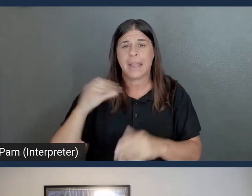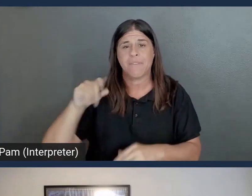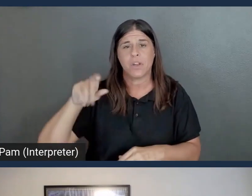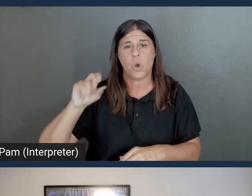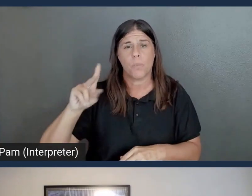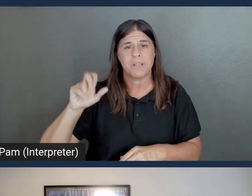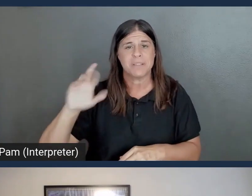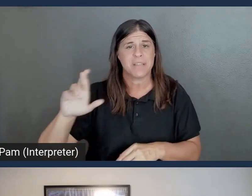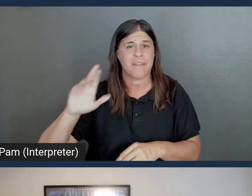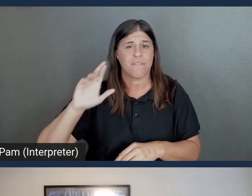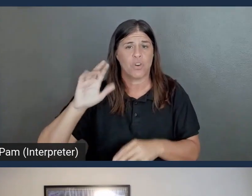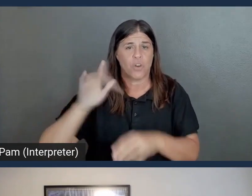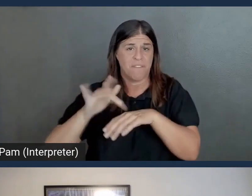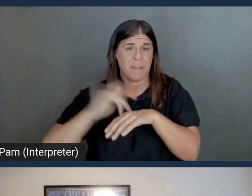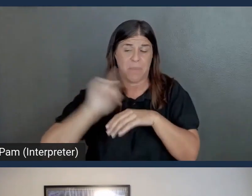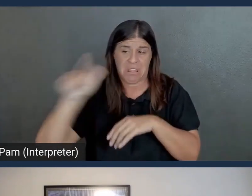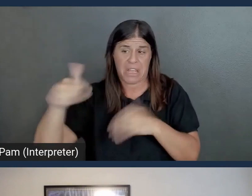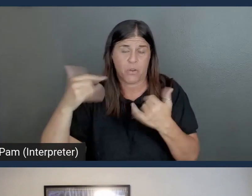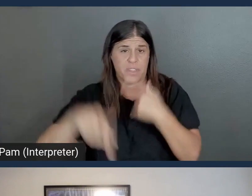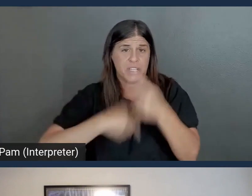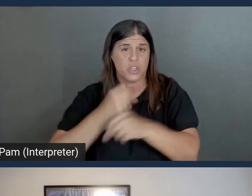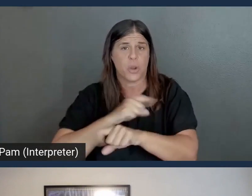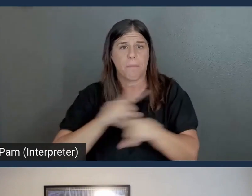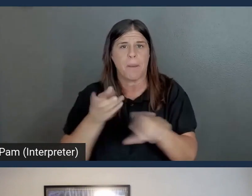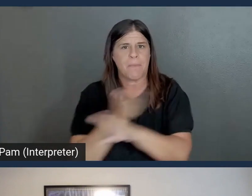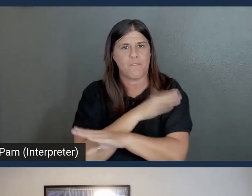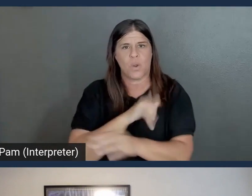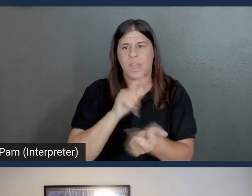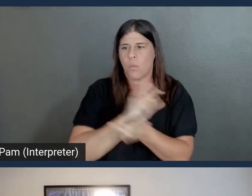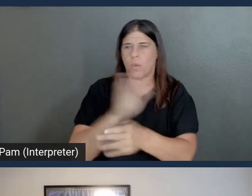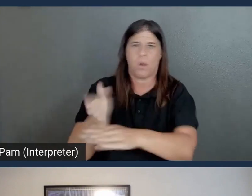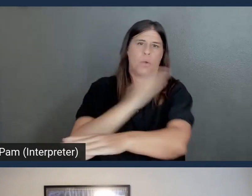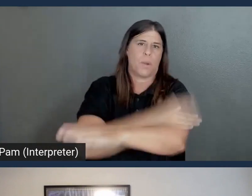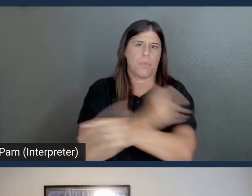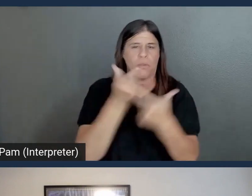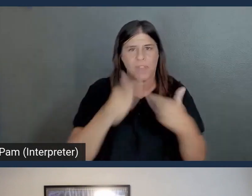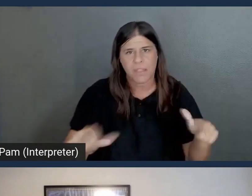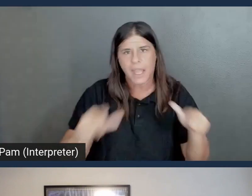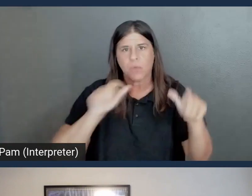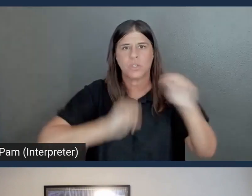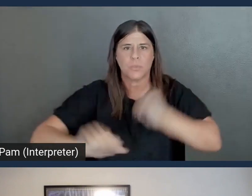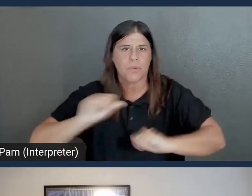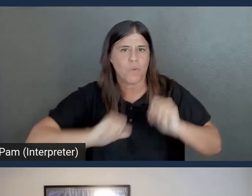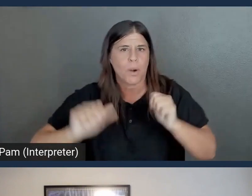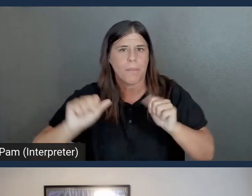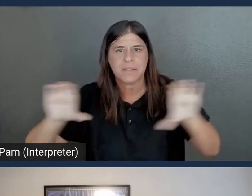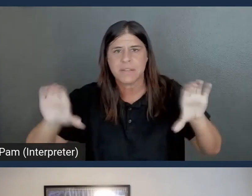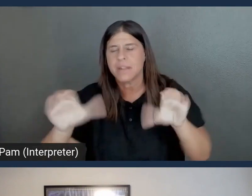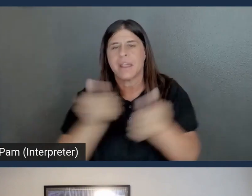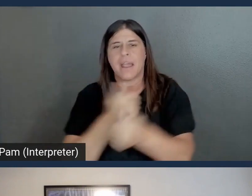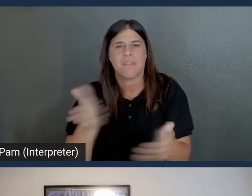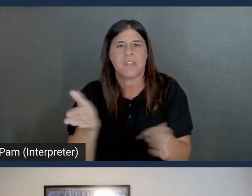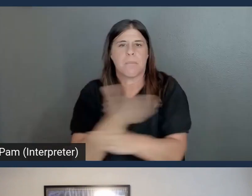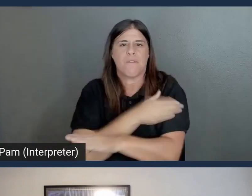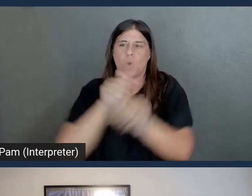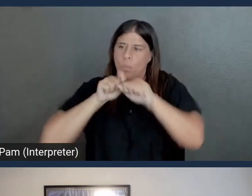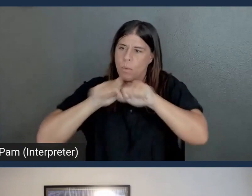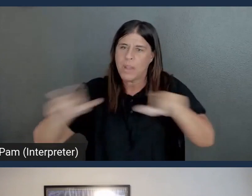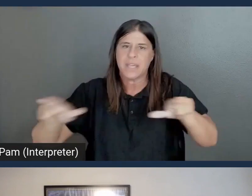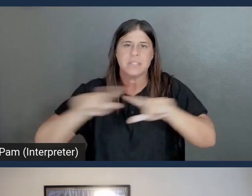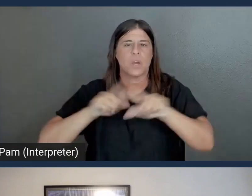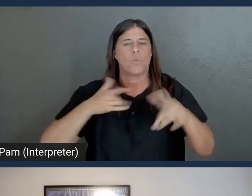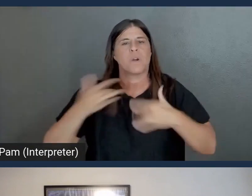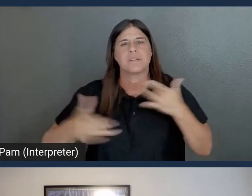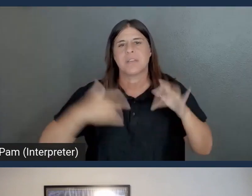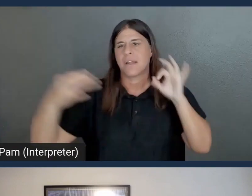year, and in that time, we're looking to make significant language and performance improvements on kind of how it actually works today. So we're really excited to get feedback